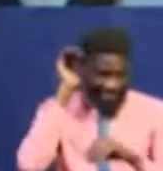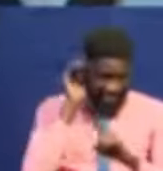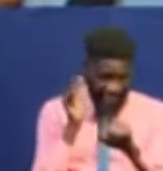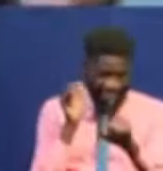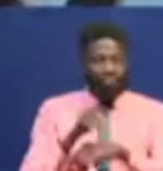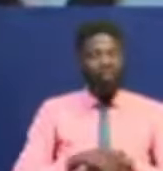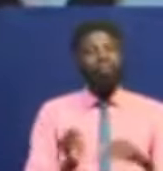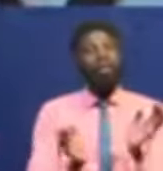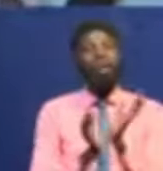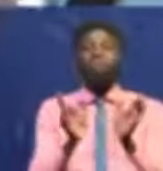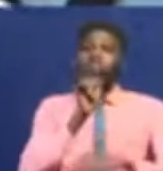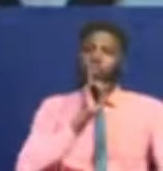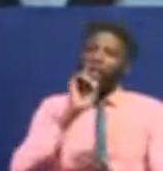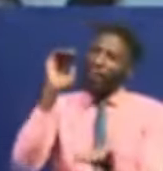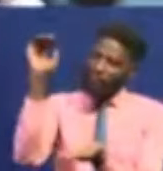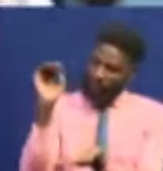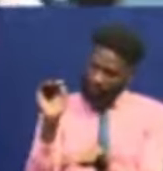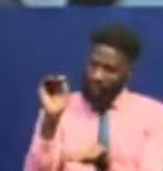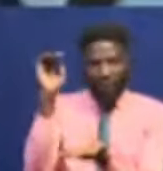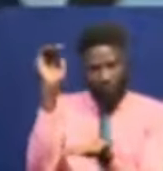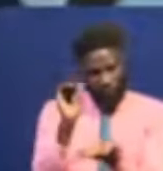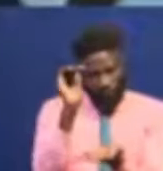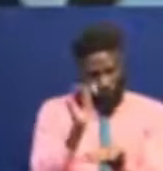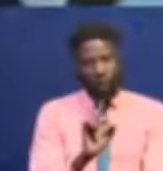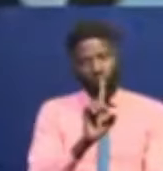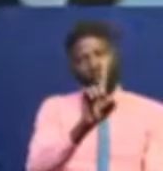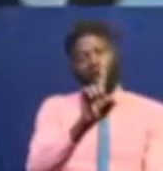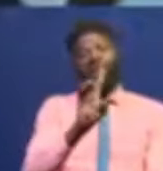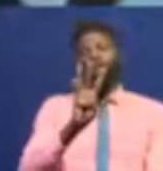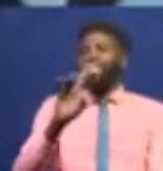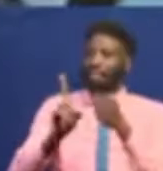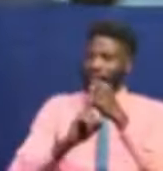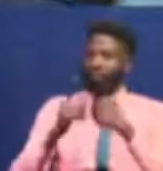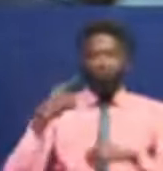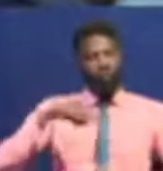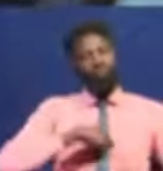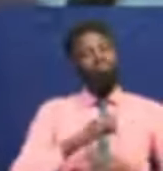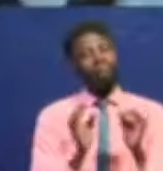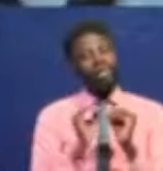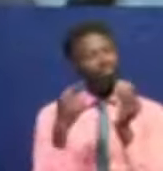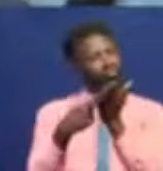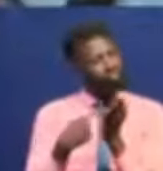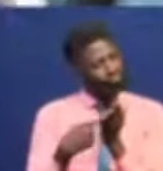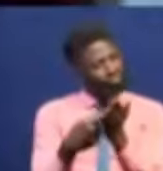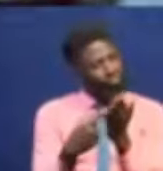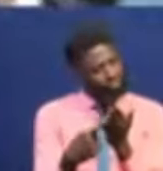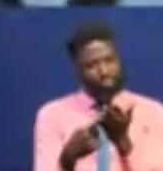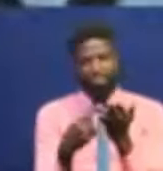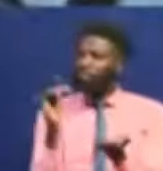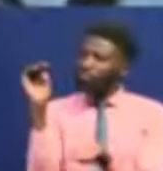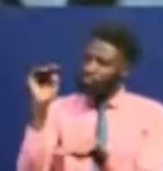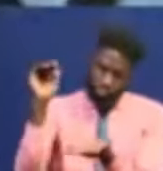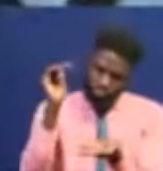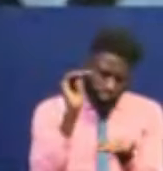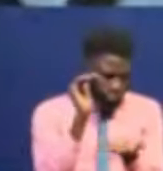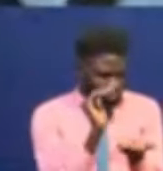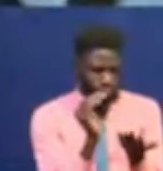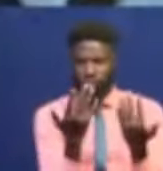So the public said, reduce this by 146. We sat down, we cut down the areas, we reduced it